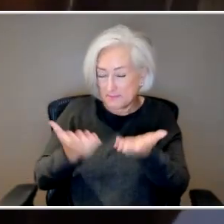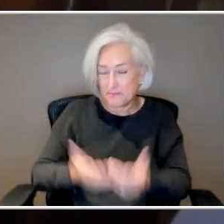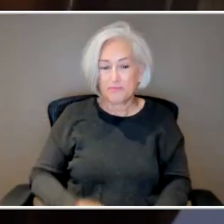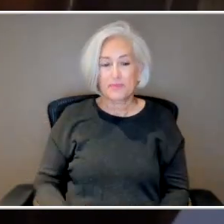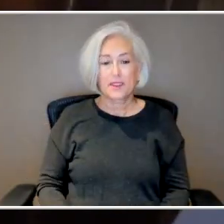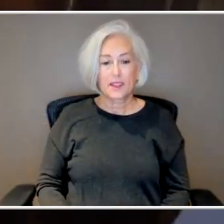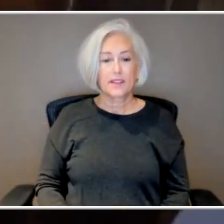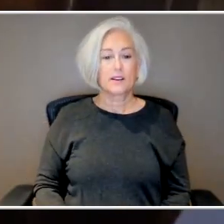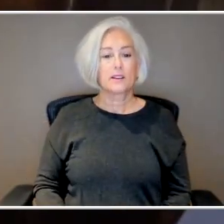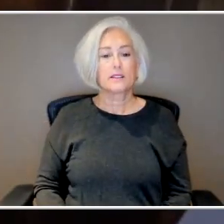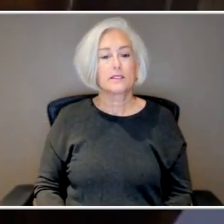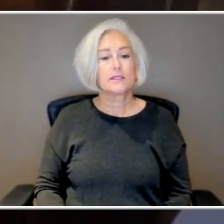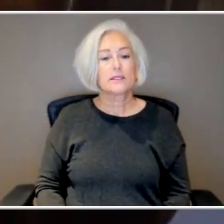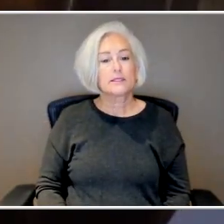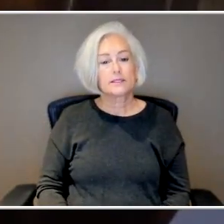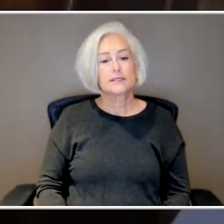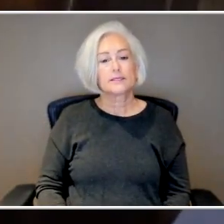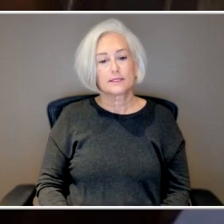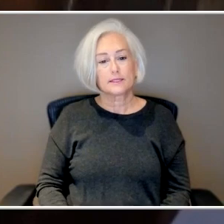at 20,